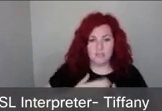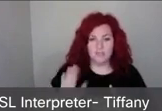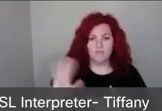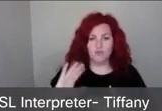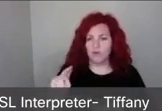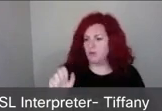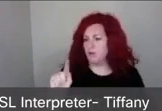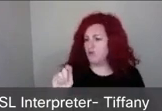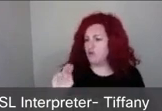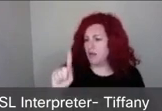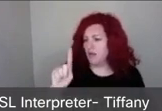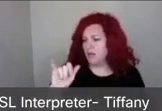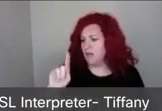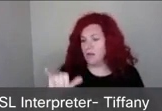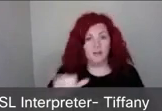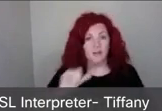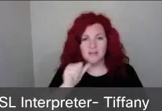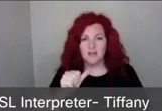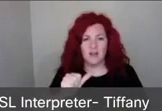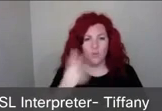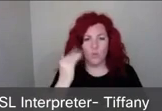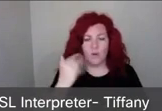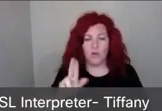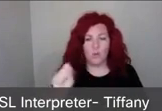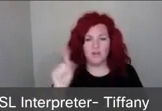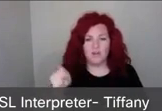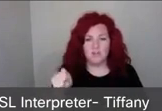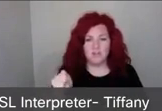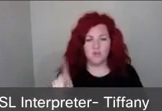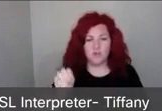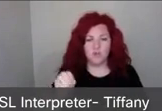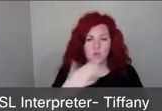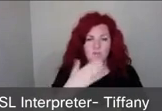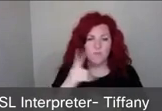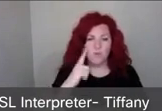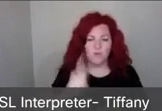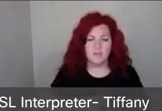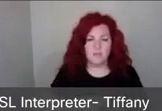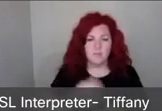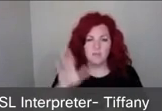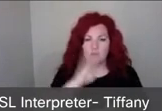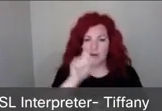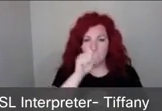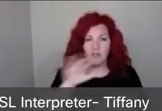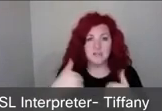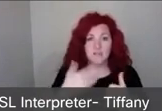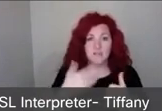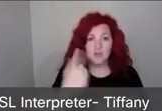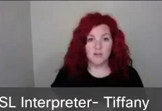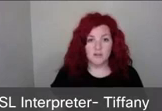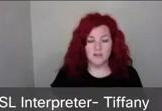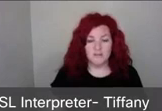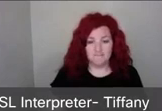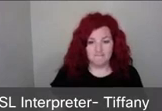it, doesn't make this the United States, which is what you're supposed to really do. Thank you for your time. God bless. Have a good day.